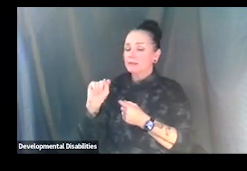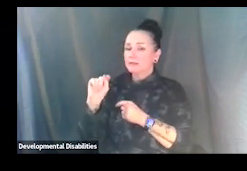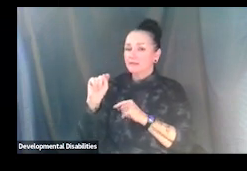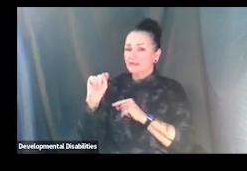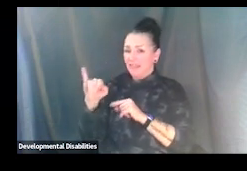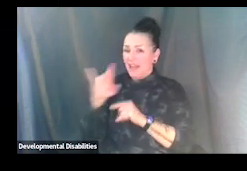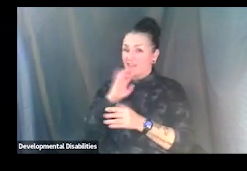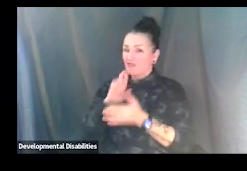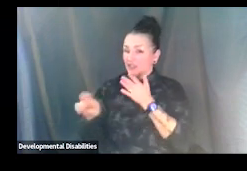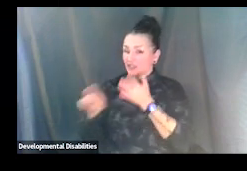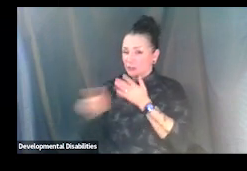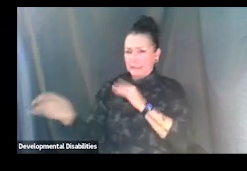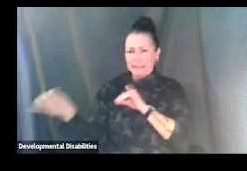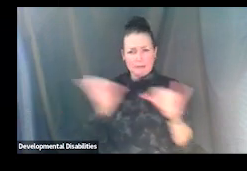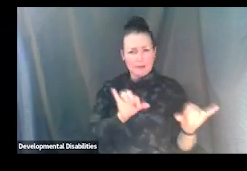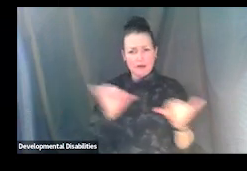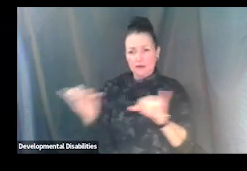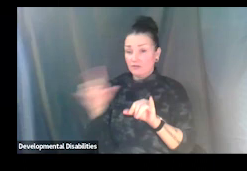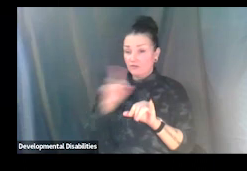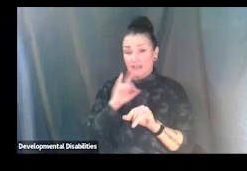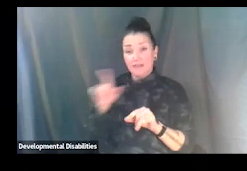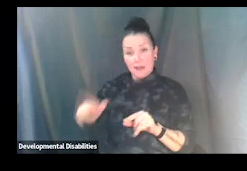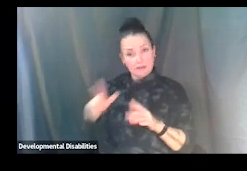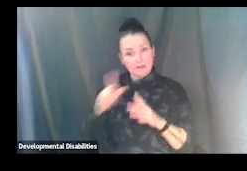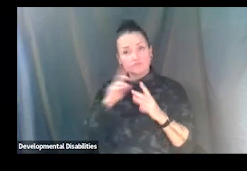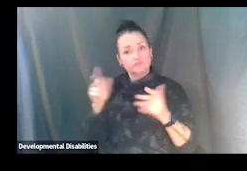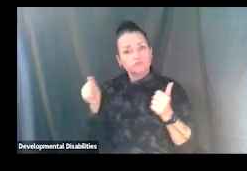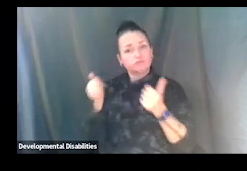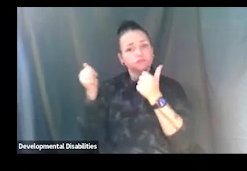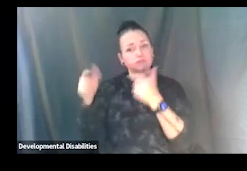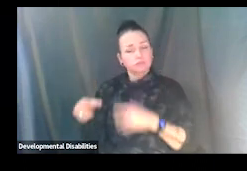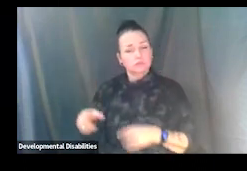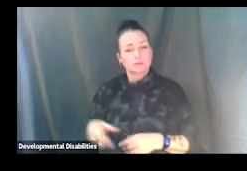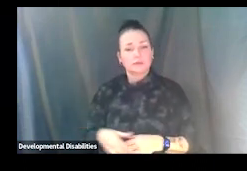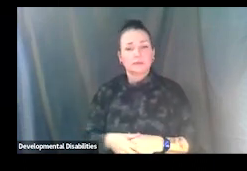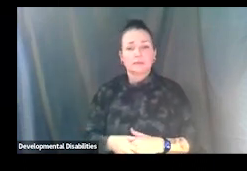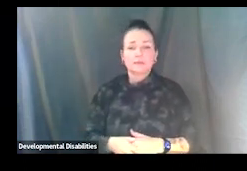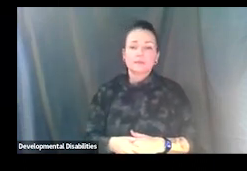from the 8-week risperidone group and some other people for a